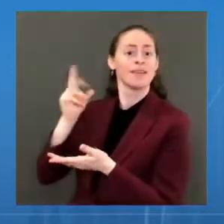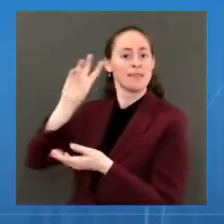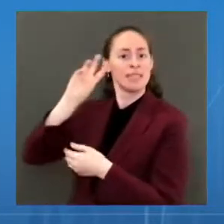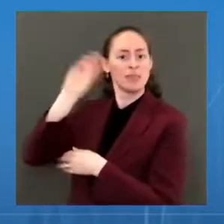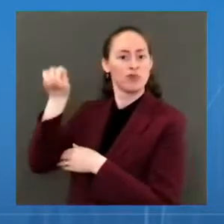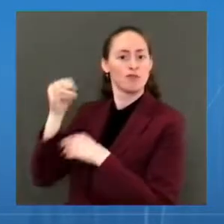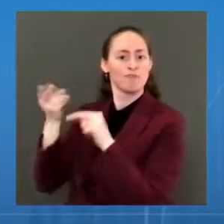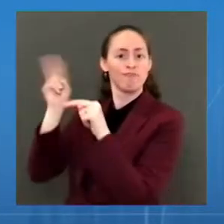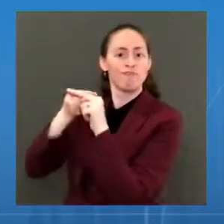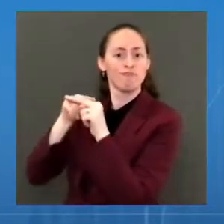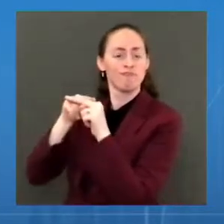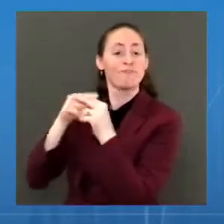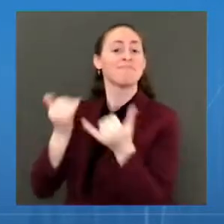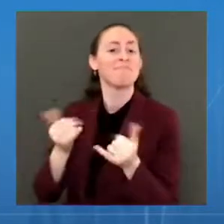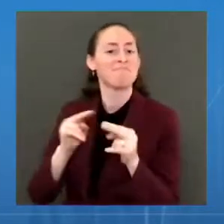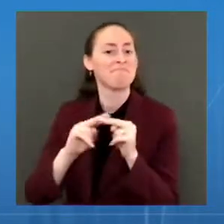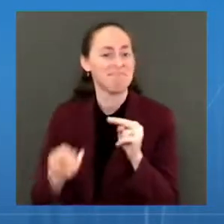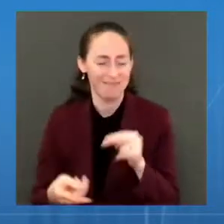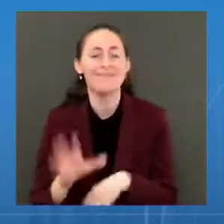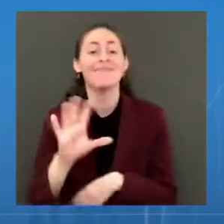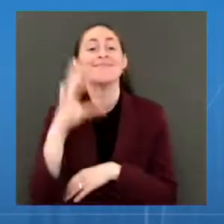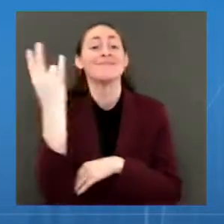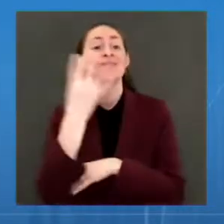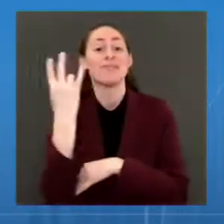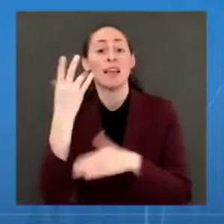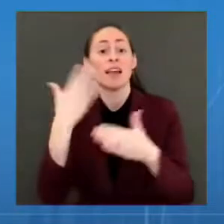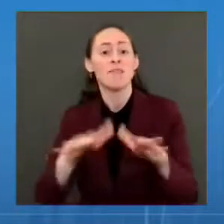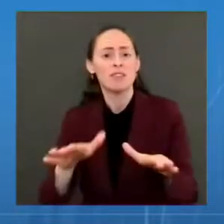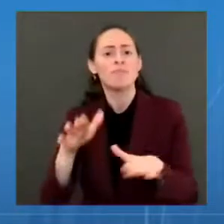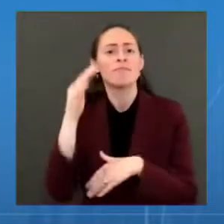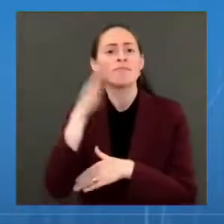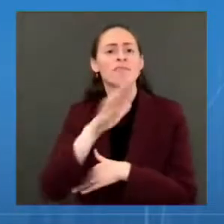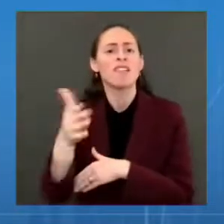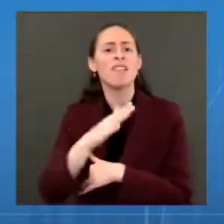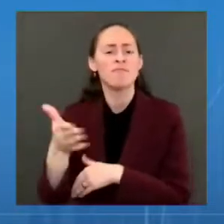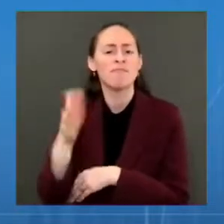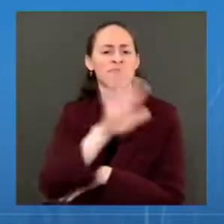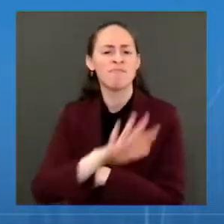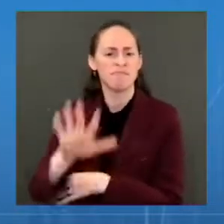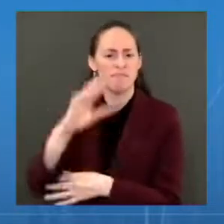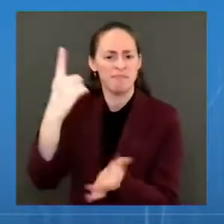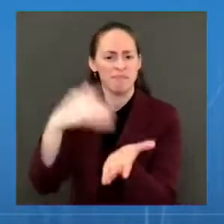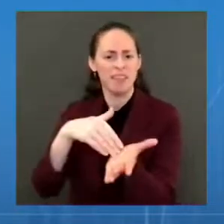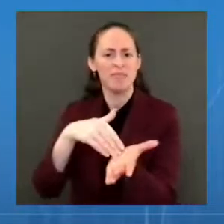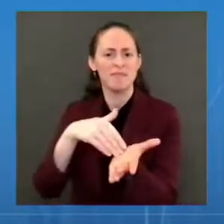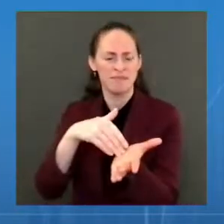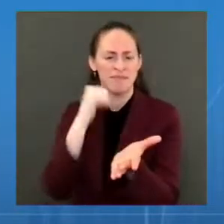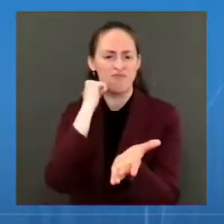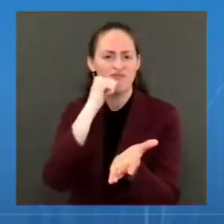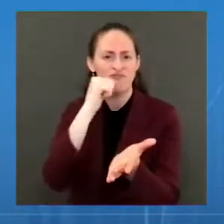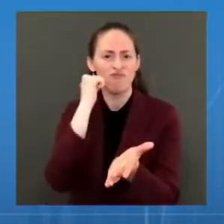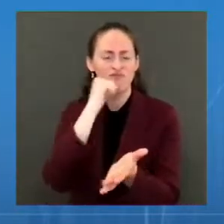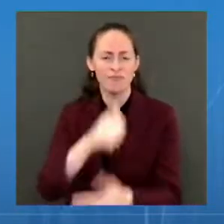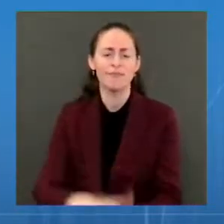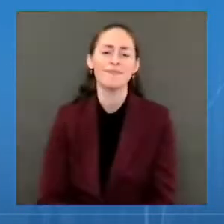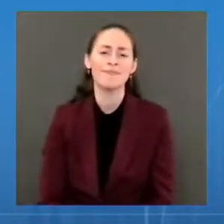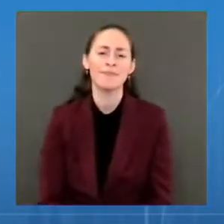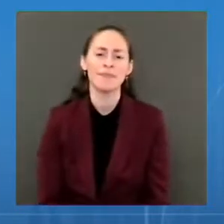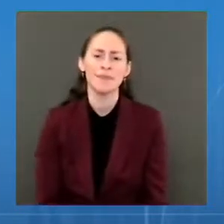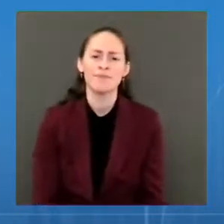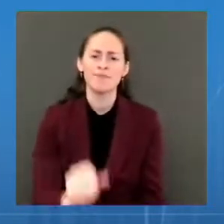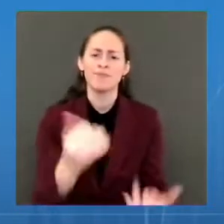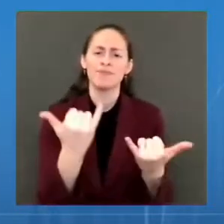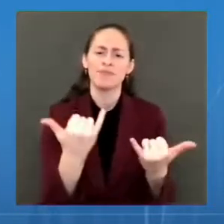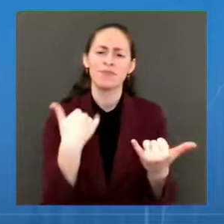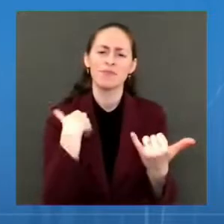7-day average daily deaths are about 1,000 per day. I want to take a moment and talk about the critical steps forward